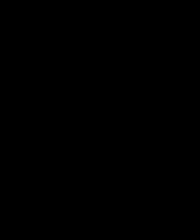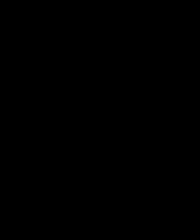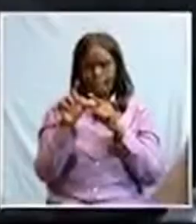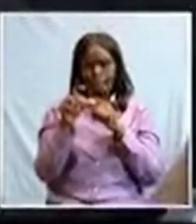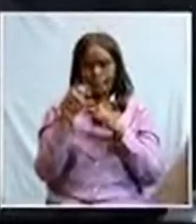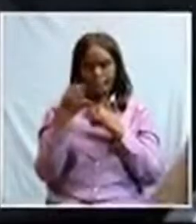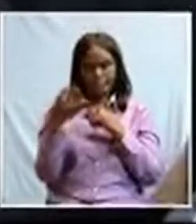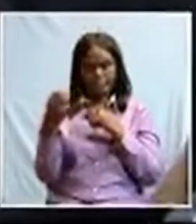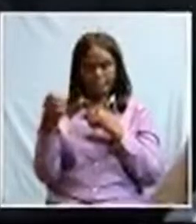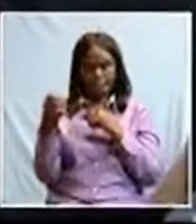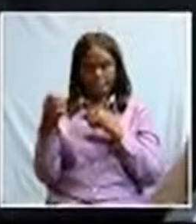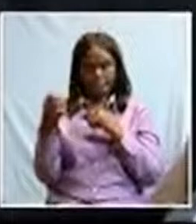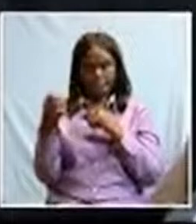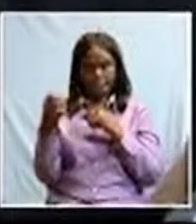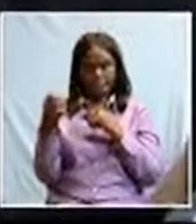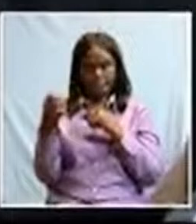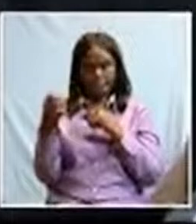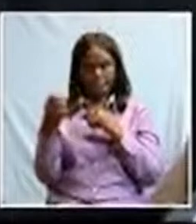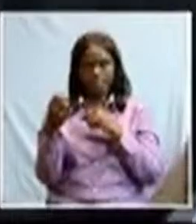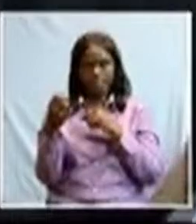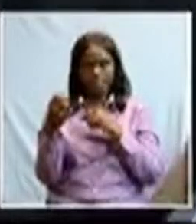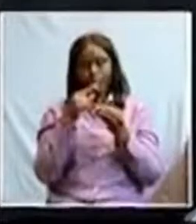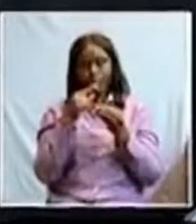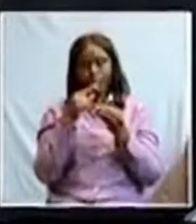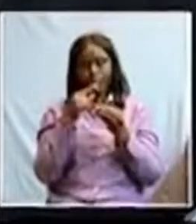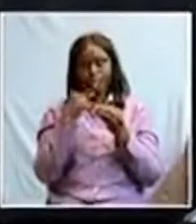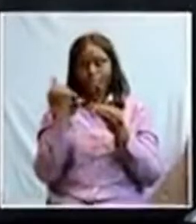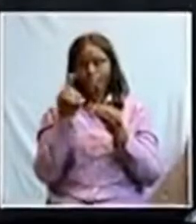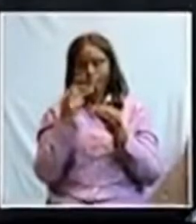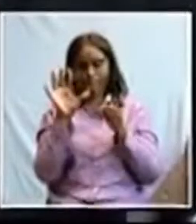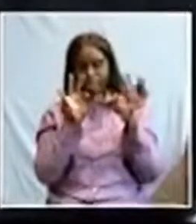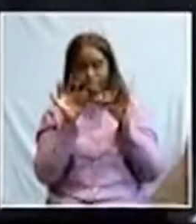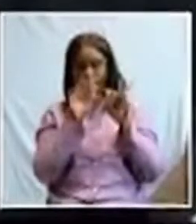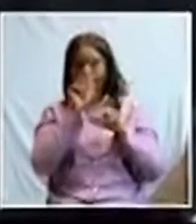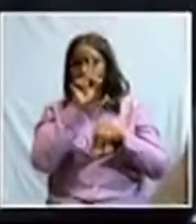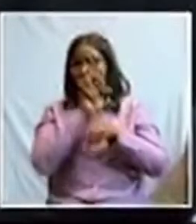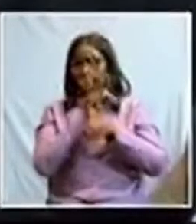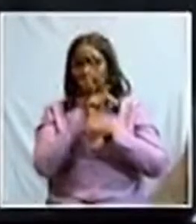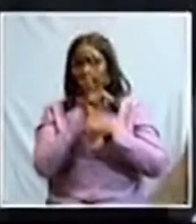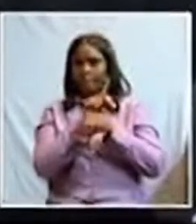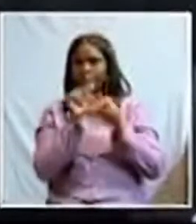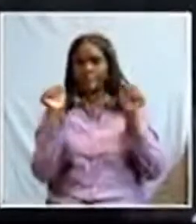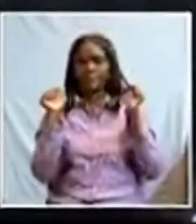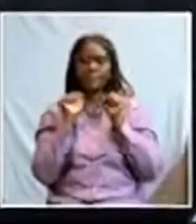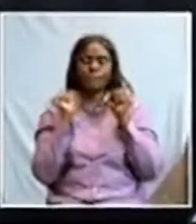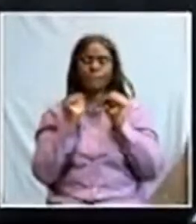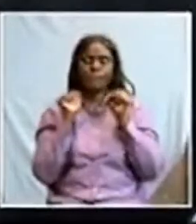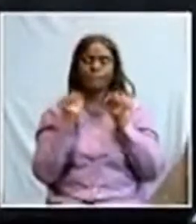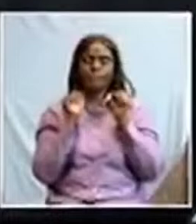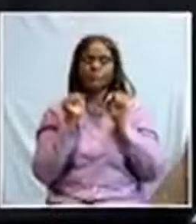booklet of appendix. I just sampled one project, the mortuary.